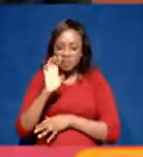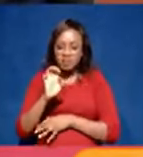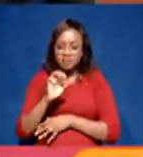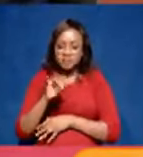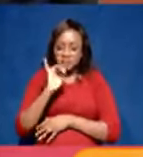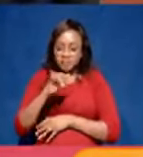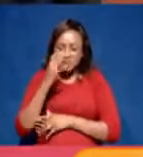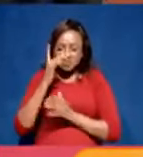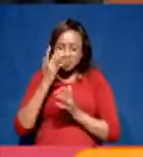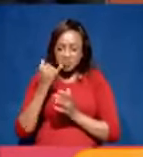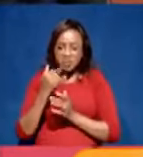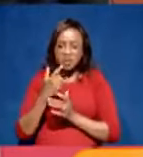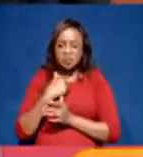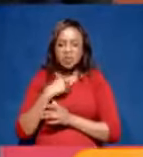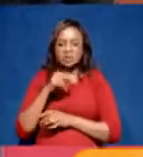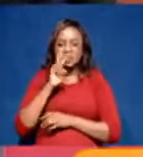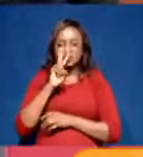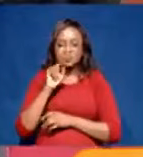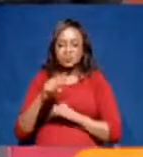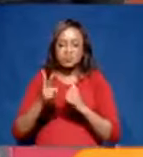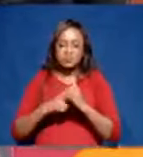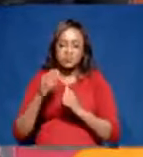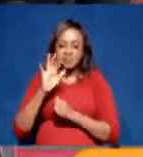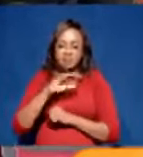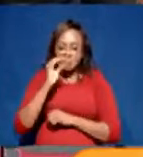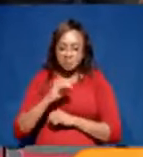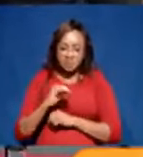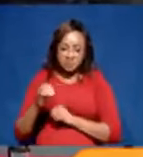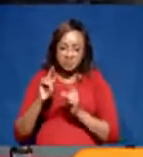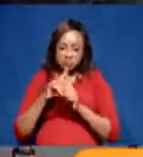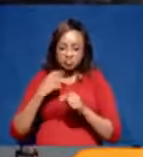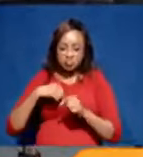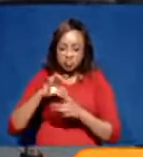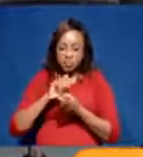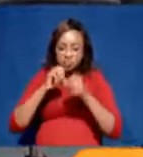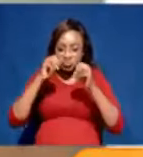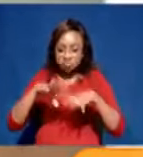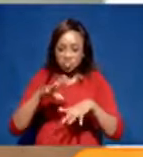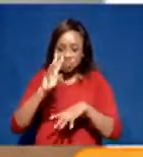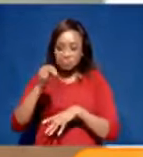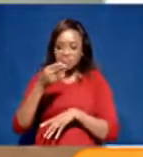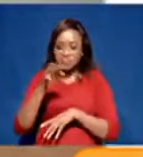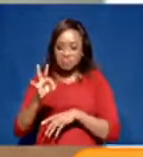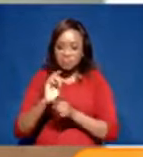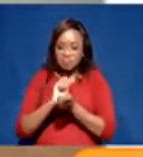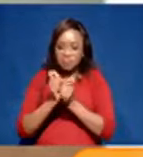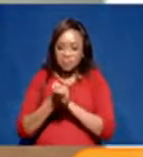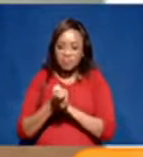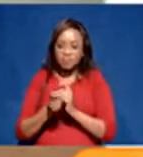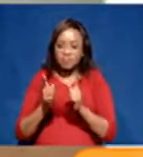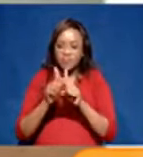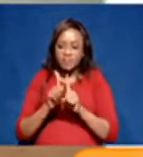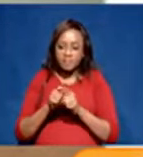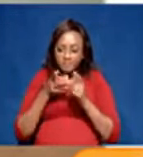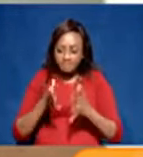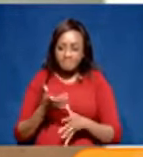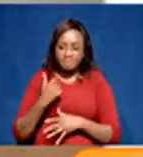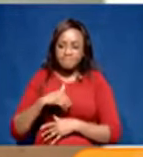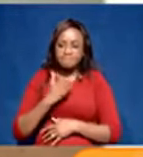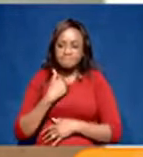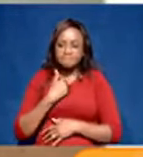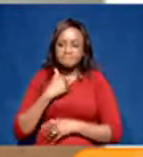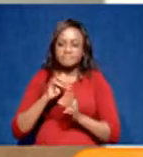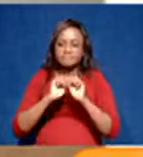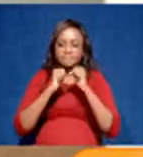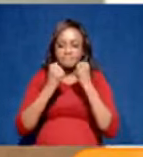the 2.75% with a cap of 5,000. We dropped the NHIF amendments. Now we have the Social Health Act, a new law.